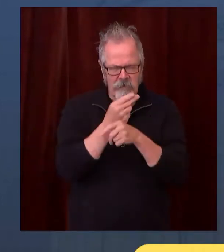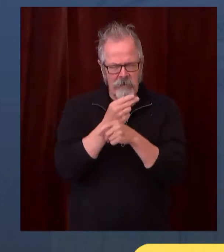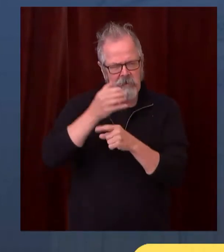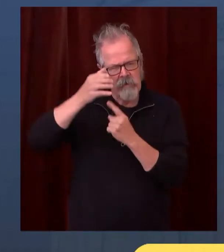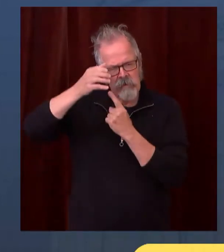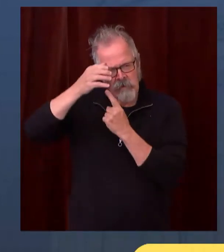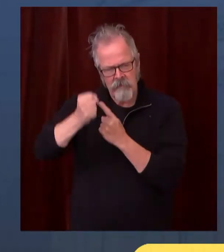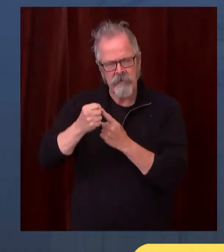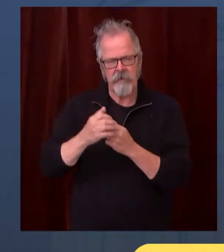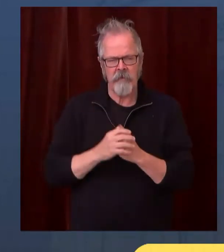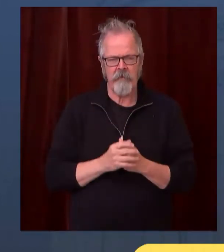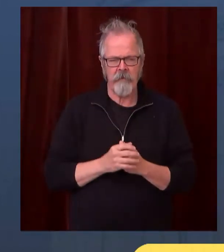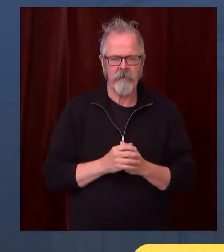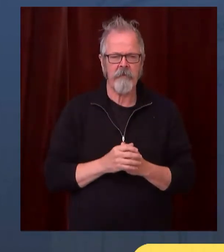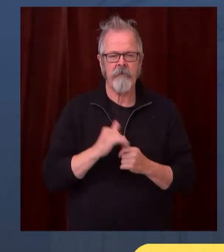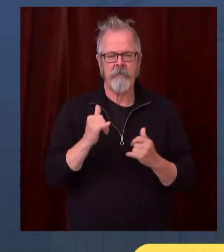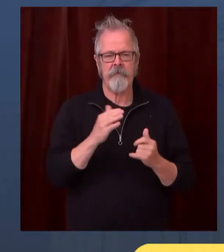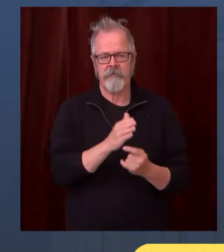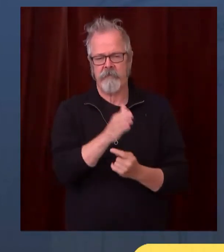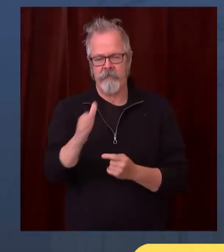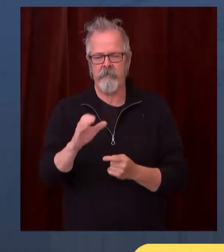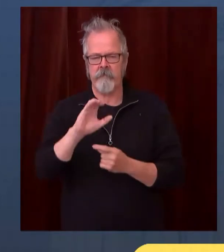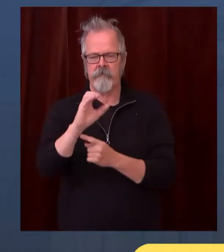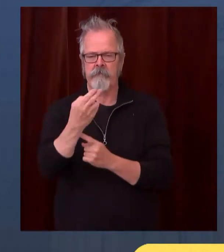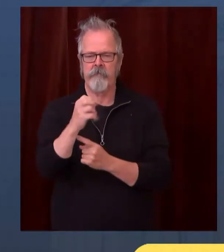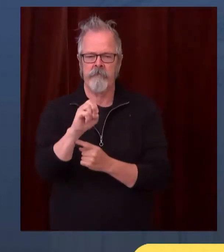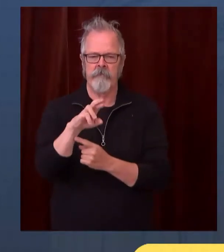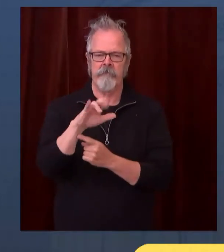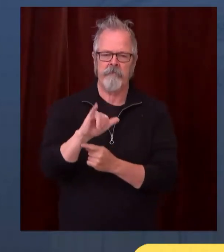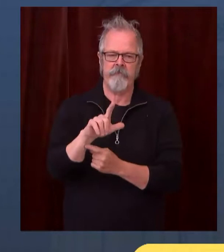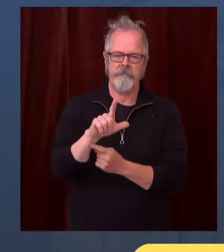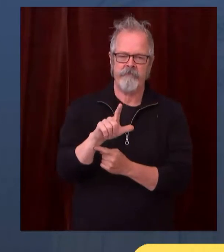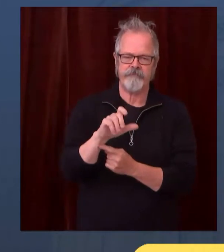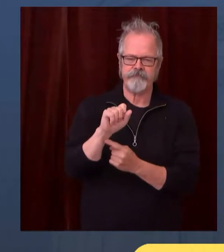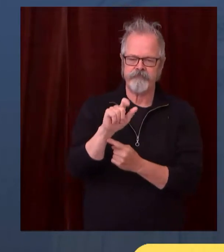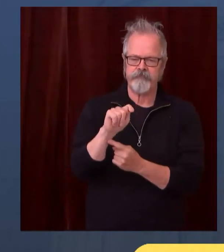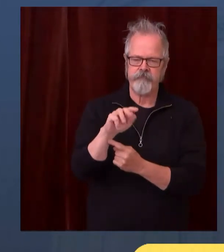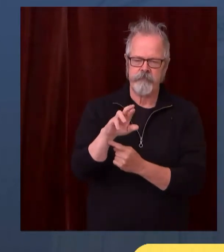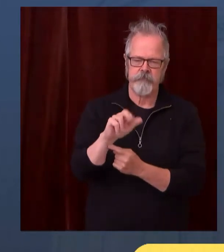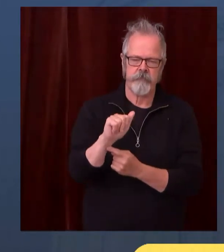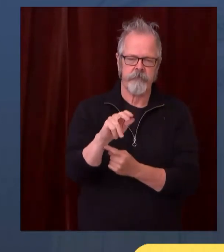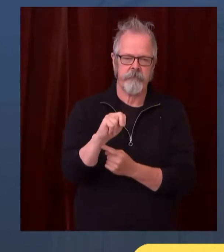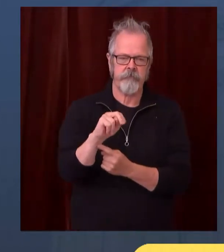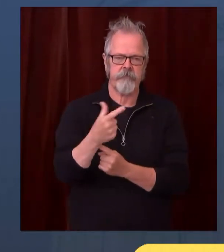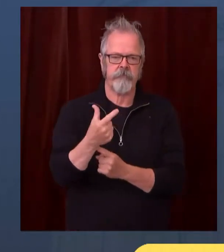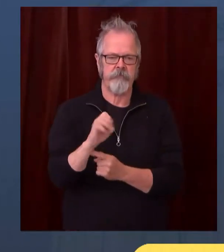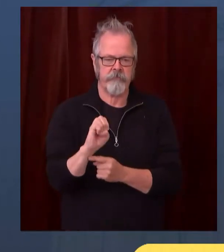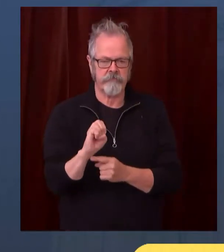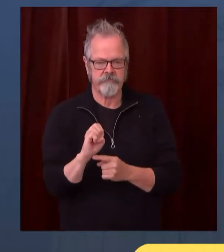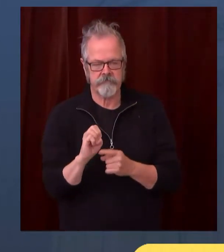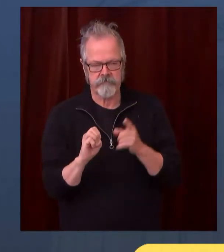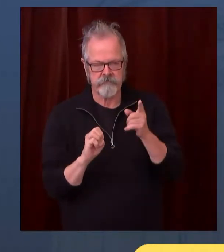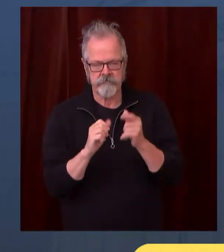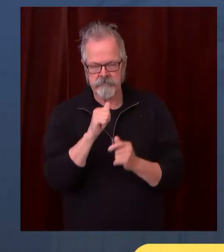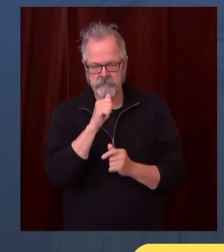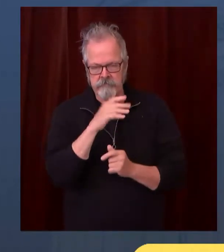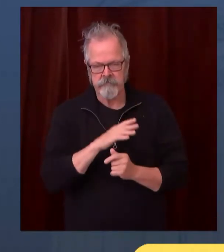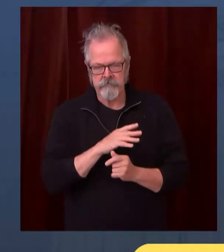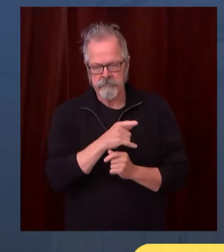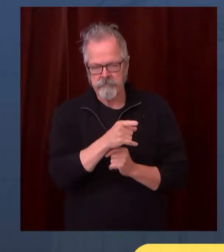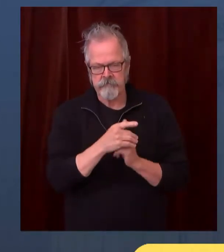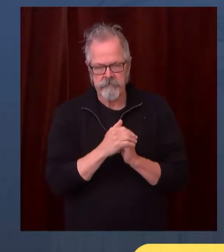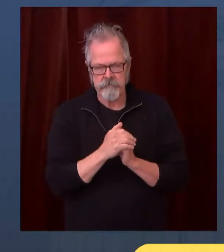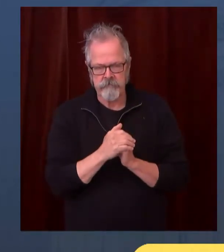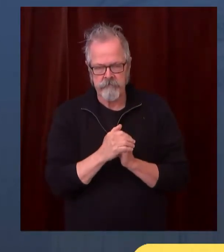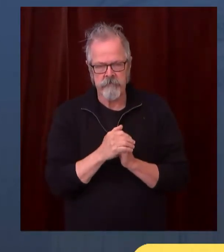Thank you, Governor. Good afternoon, everyone. Shortly after Washington experienced the nation's